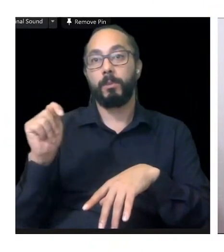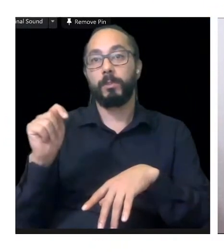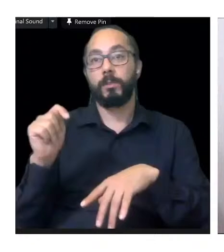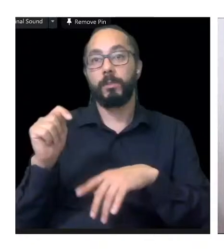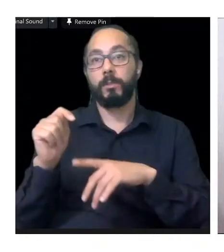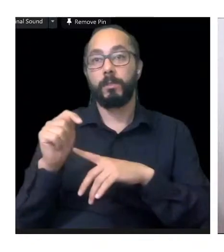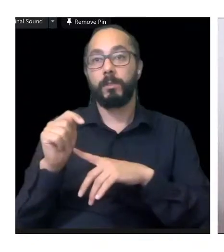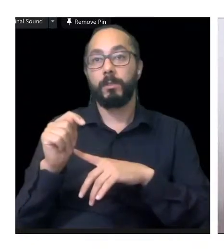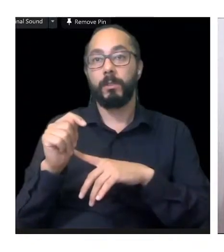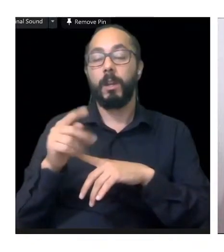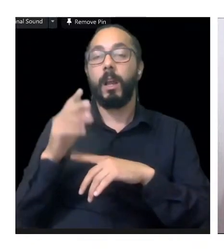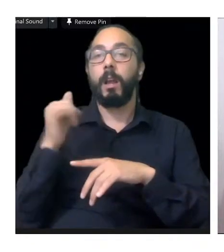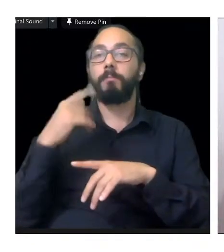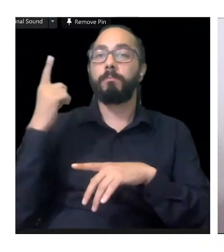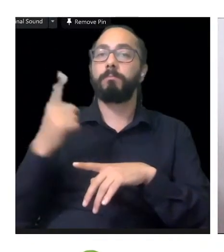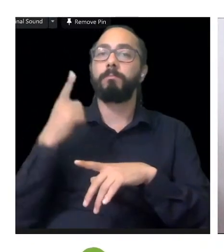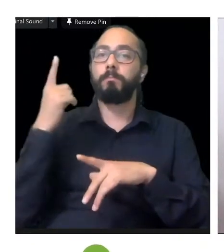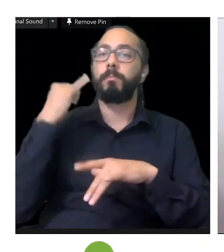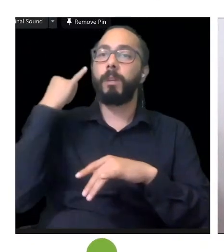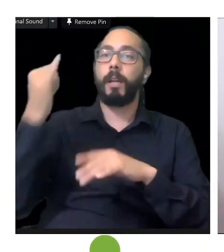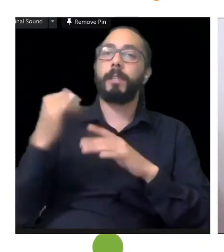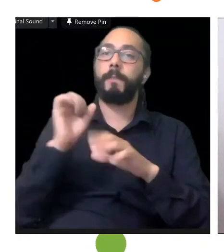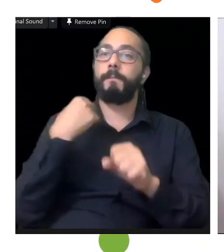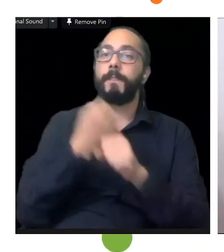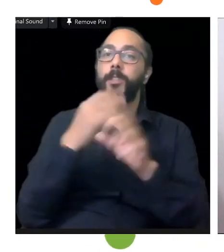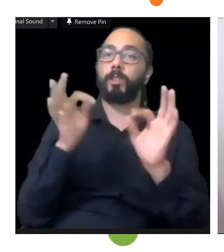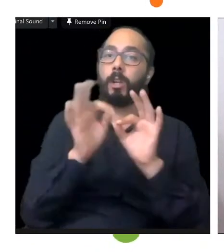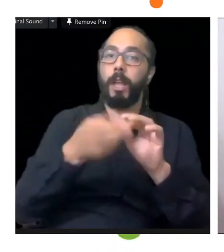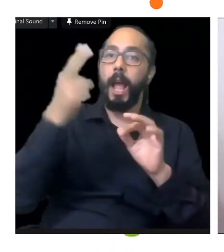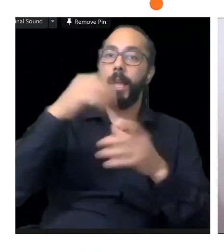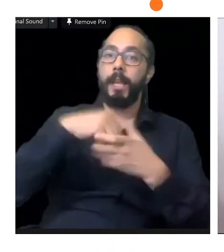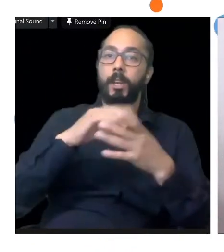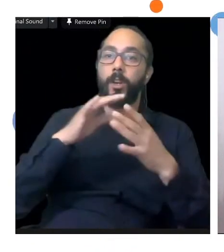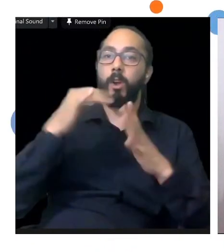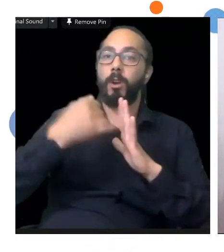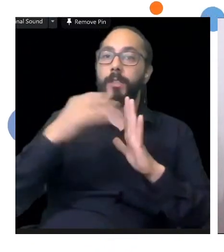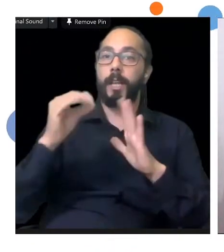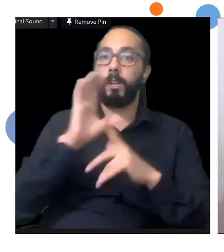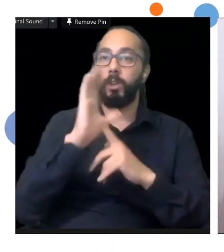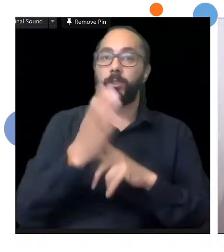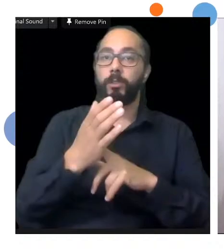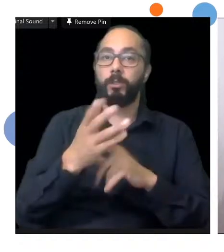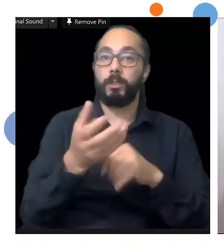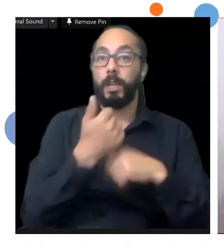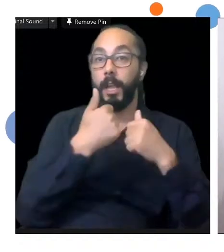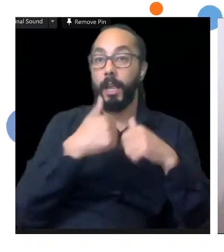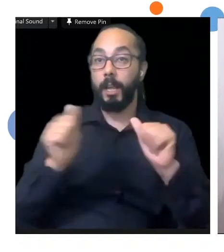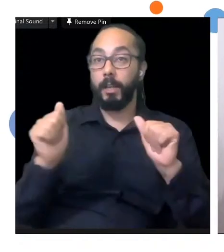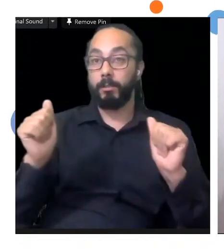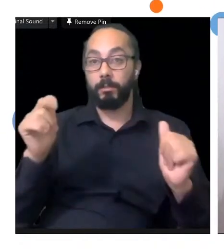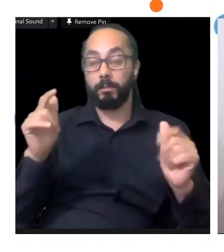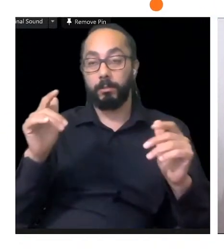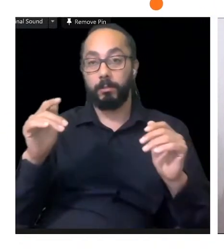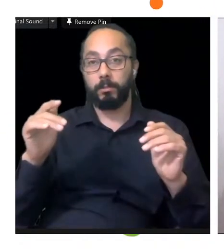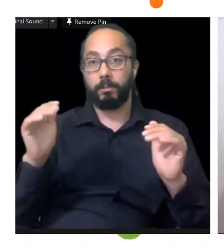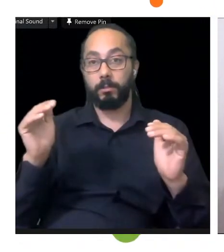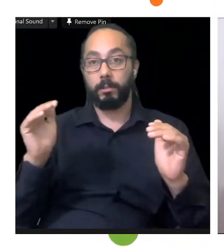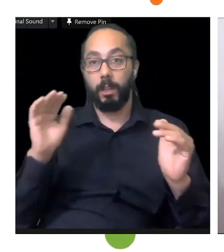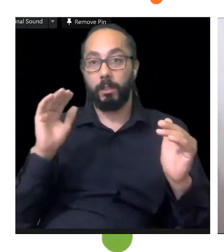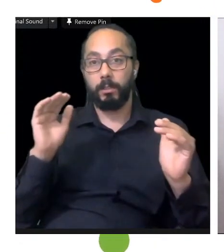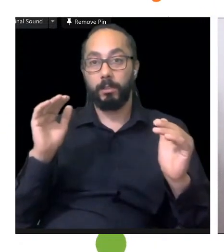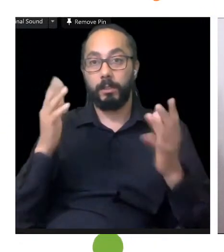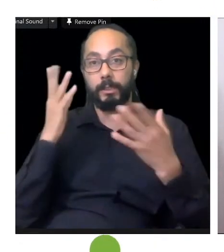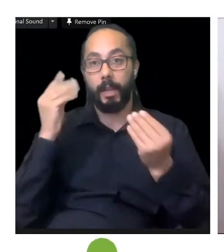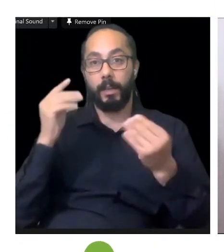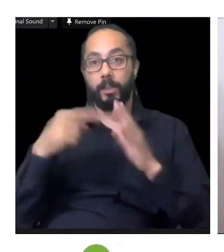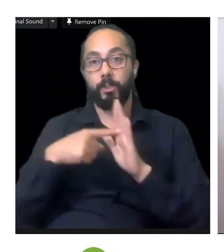being high in performing arts and culture. Is there any data that shows comparatively across other sectors and industries?